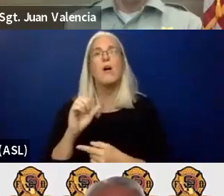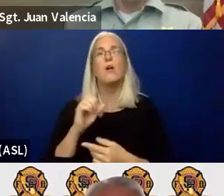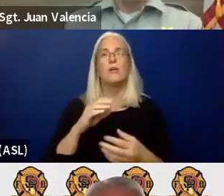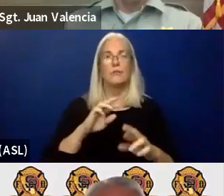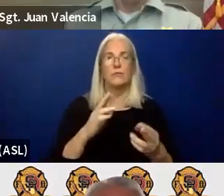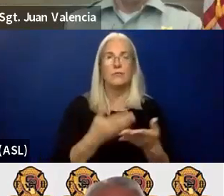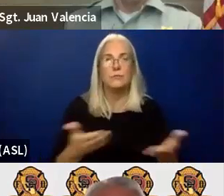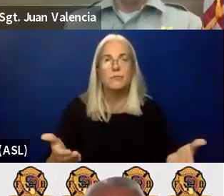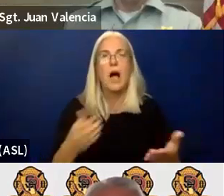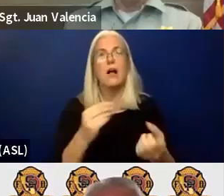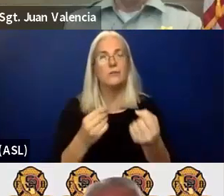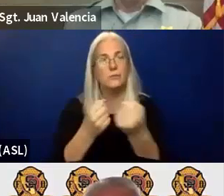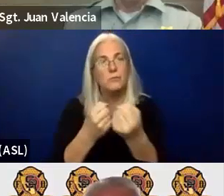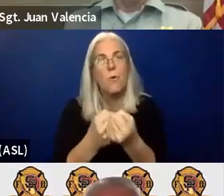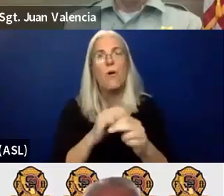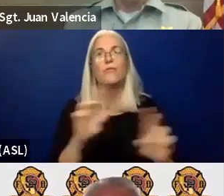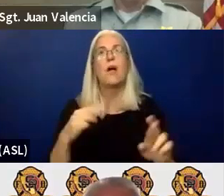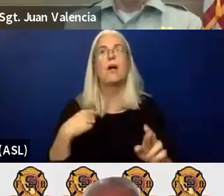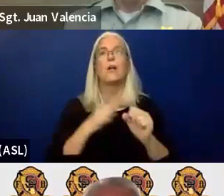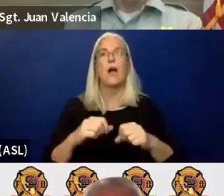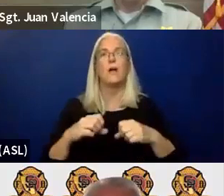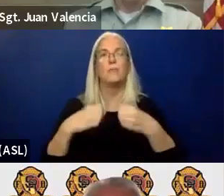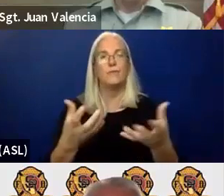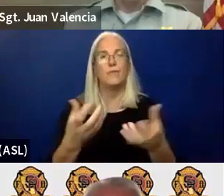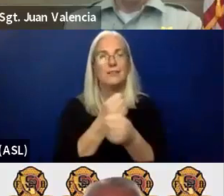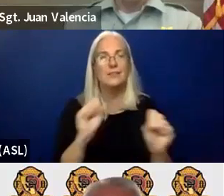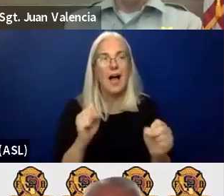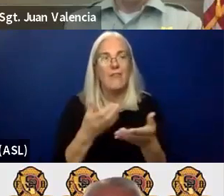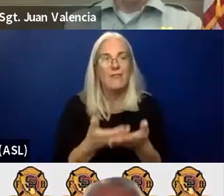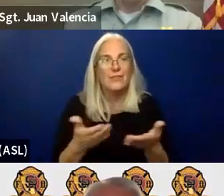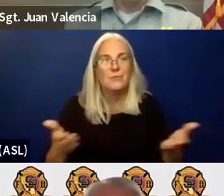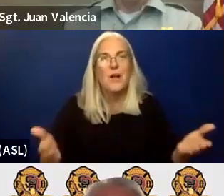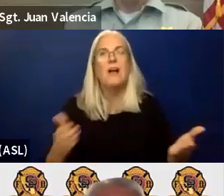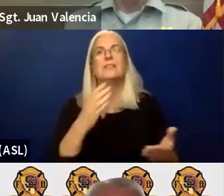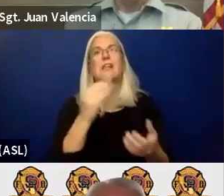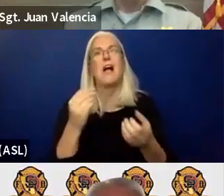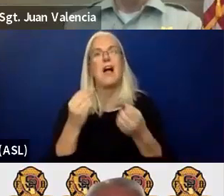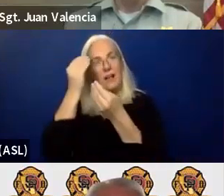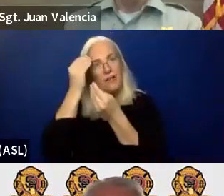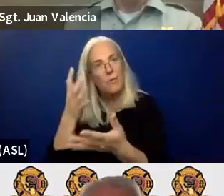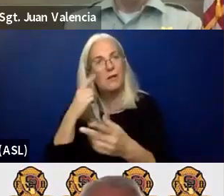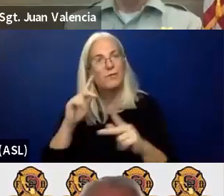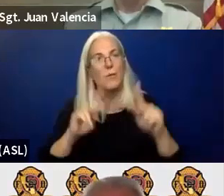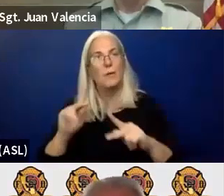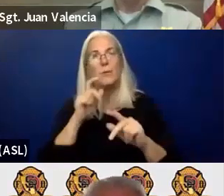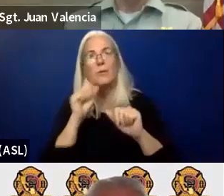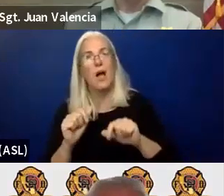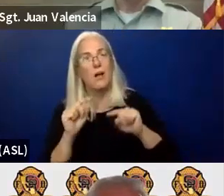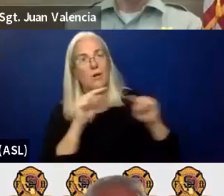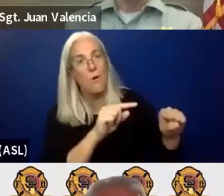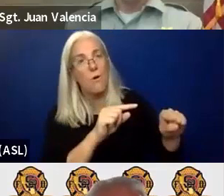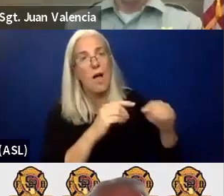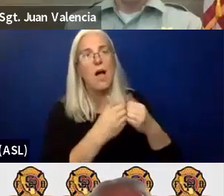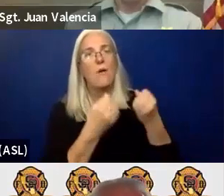safety supplies and information to those who will be returning to damaged or destroyed properties. This is just what Chair Gorin just mentioned.